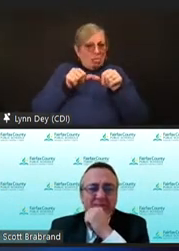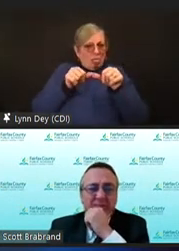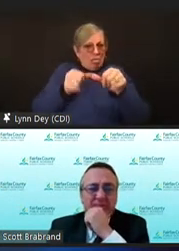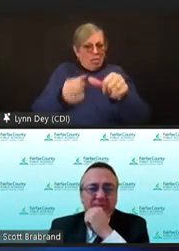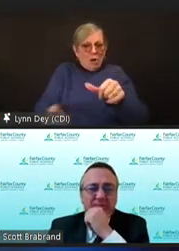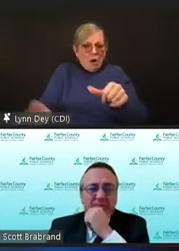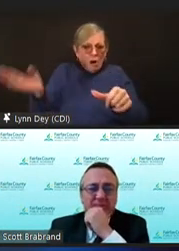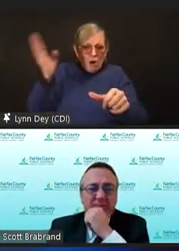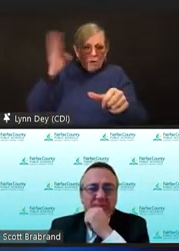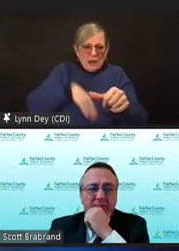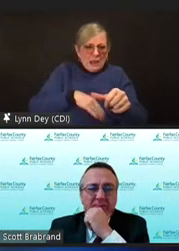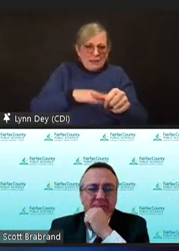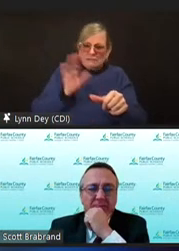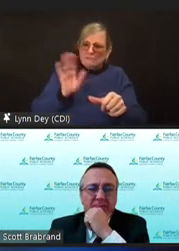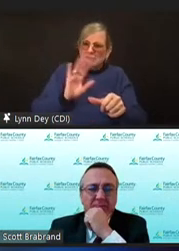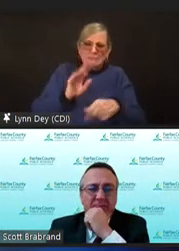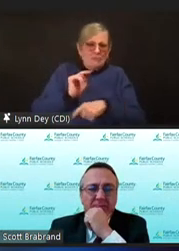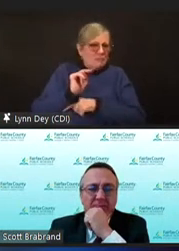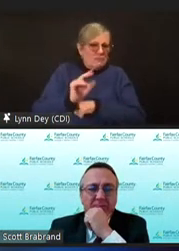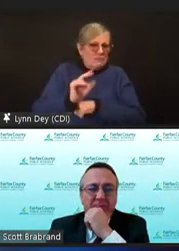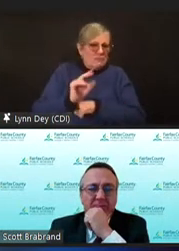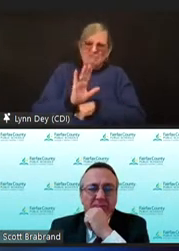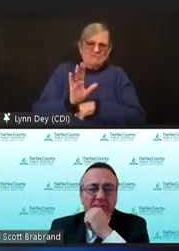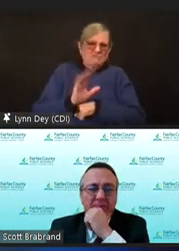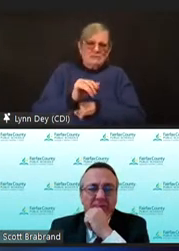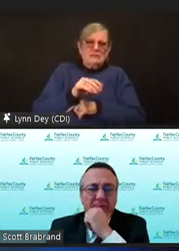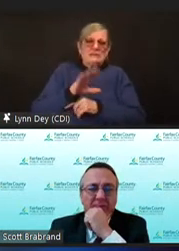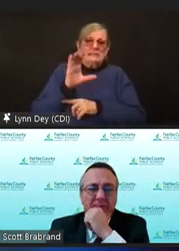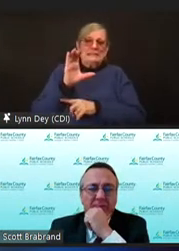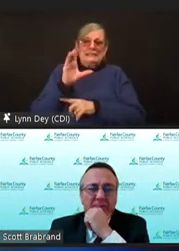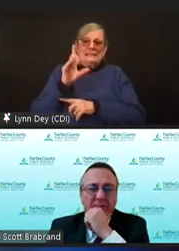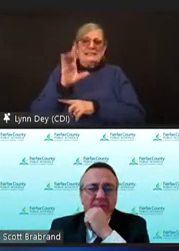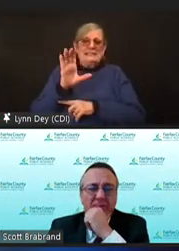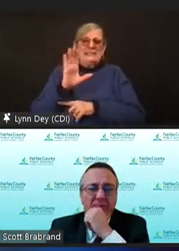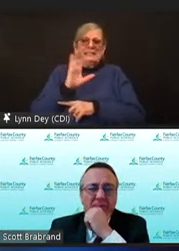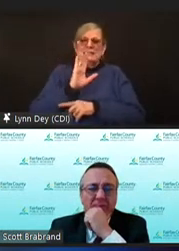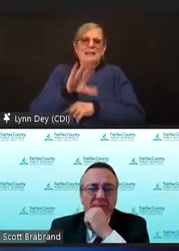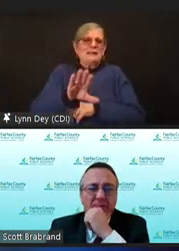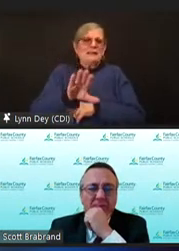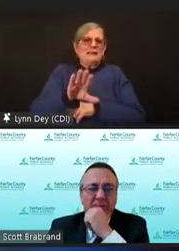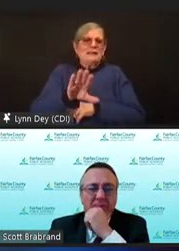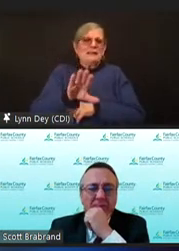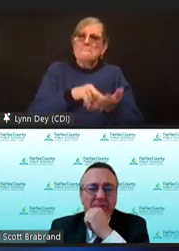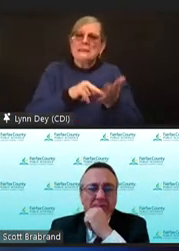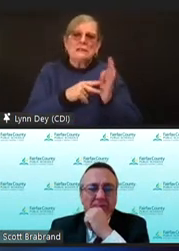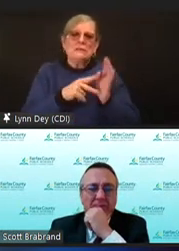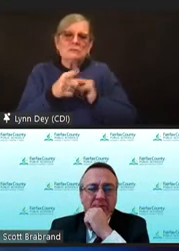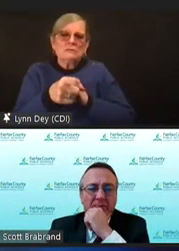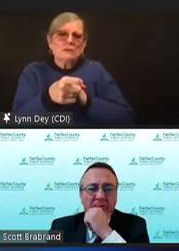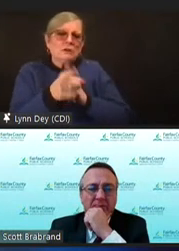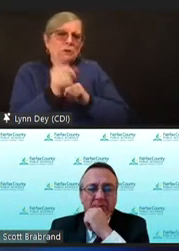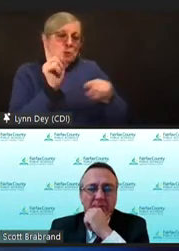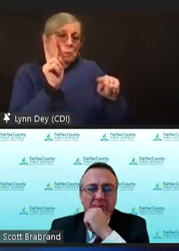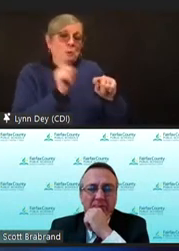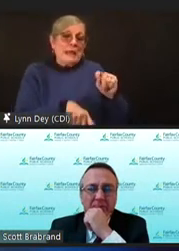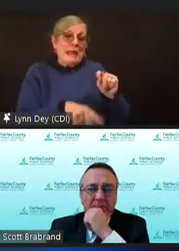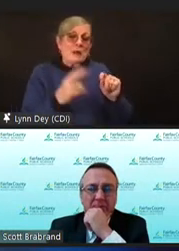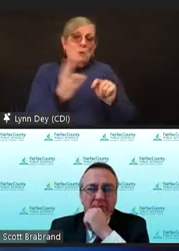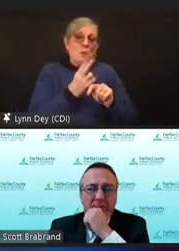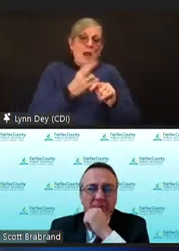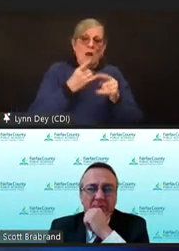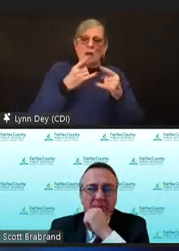so CDC wasn't recommending that children not wear cloth masks, but rather that they wear